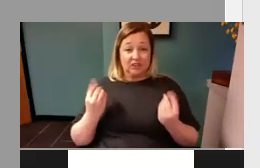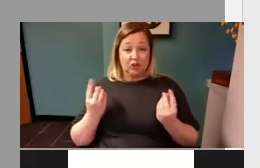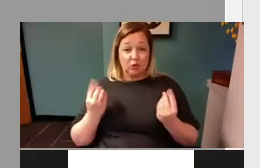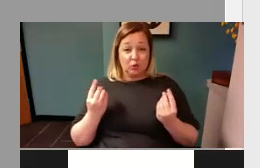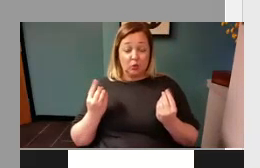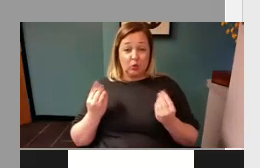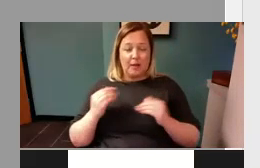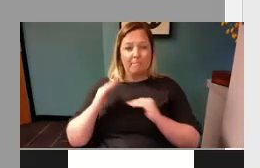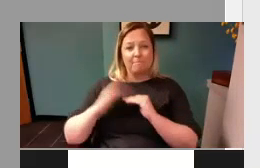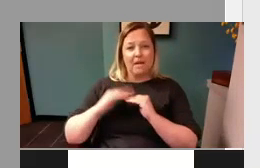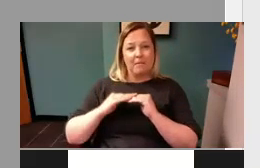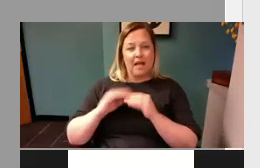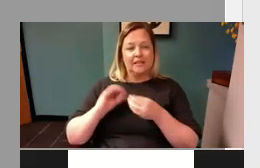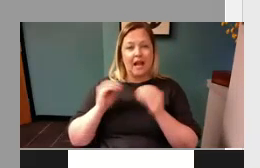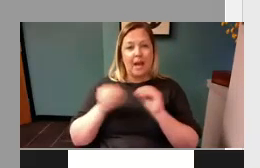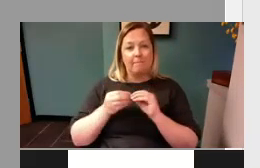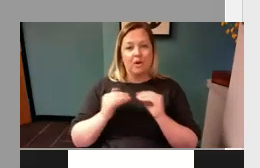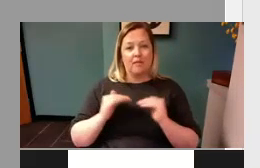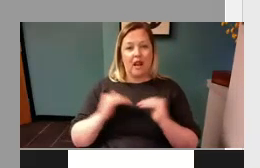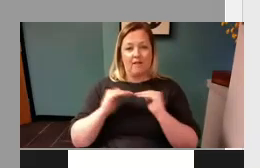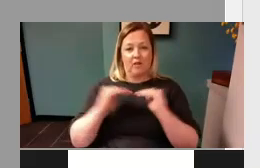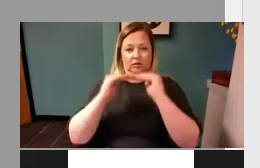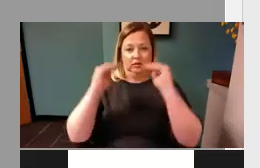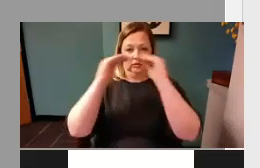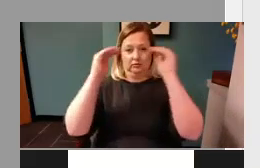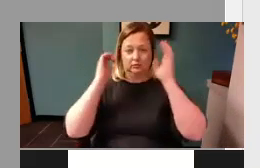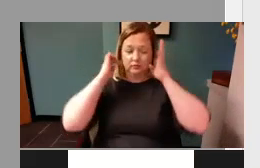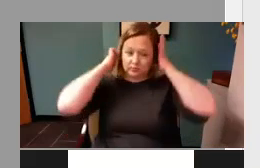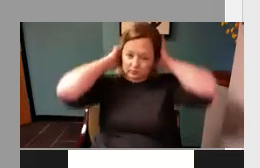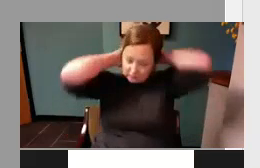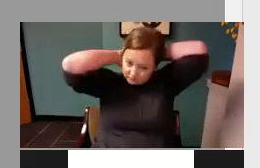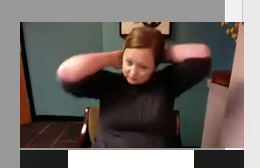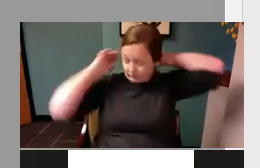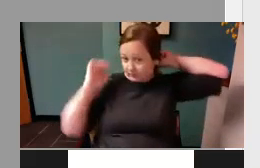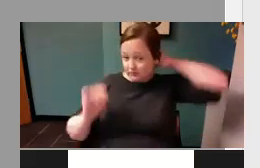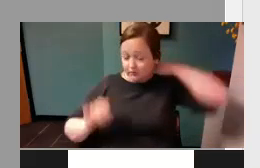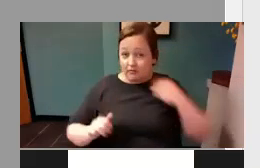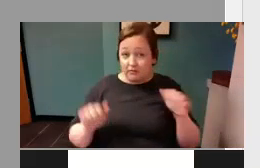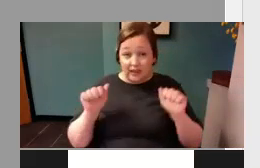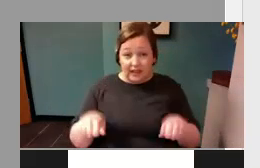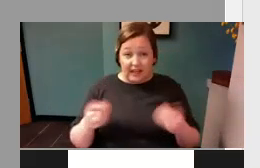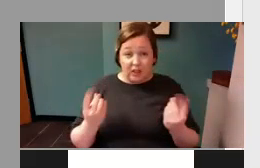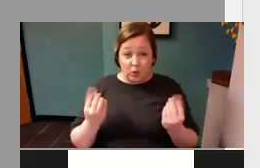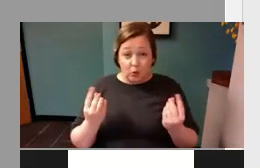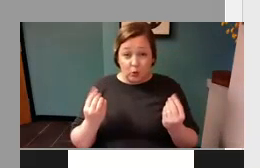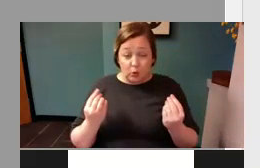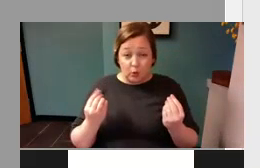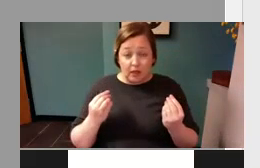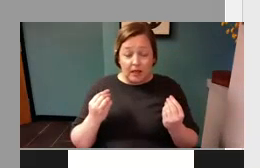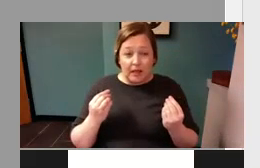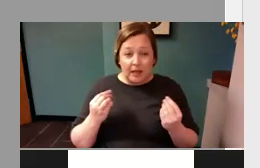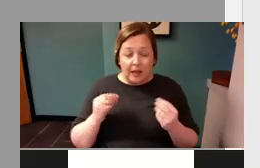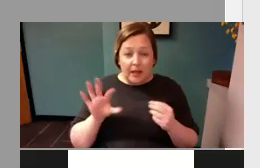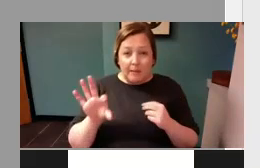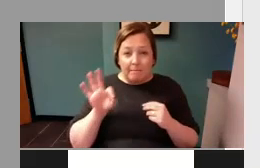levels in our tree, right? So what we can do is basically pick the nodes that have the